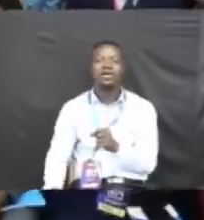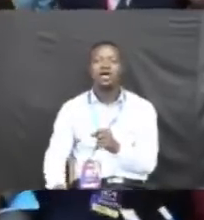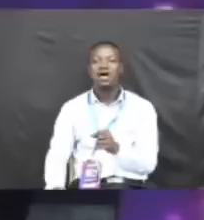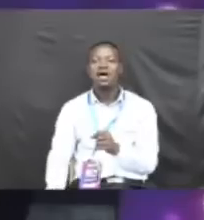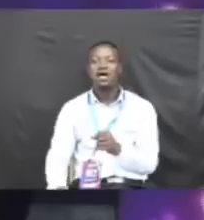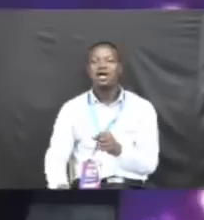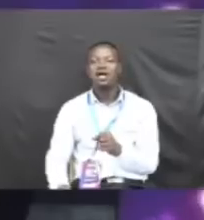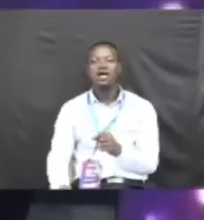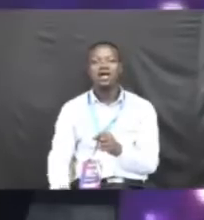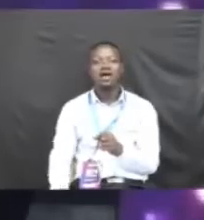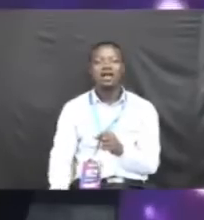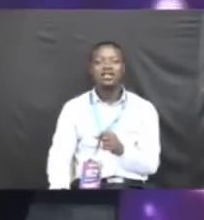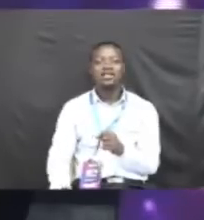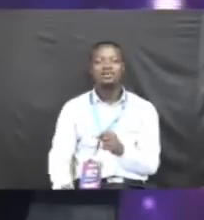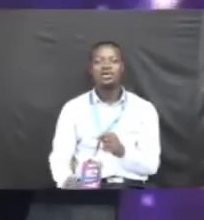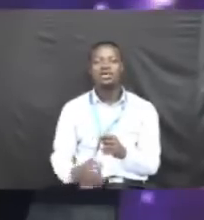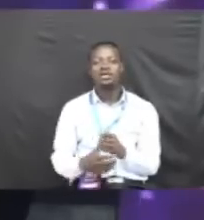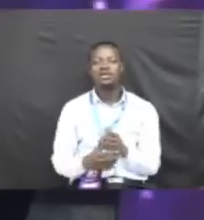Congratulations.